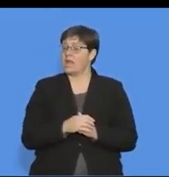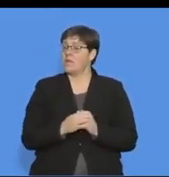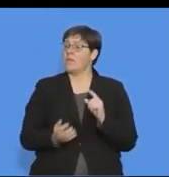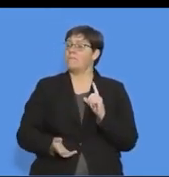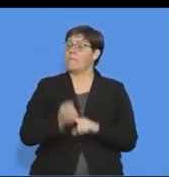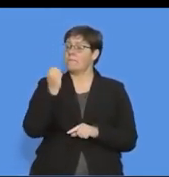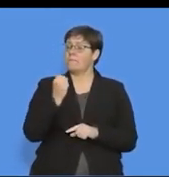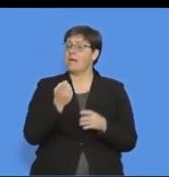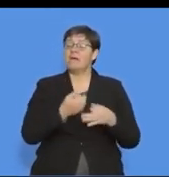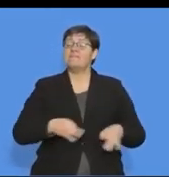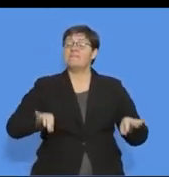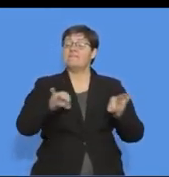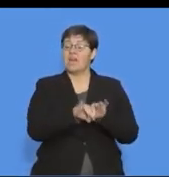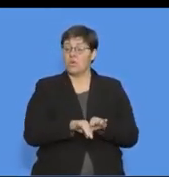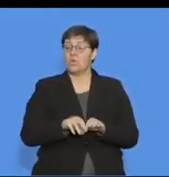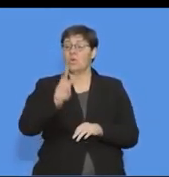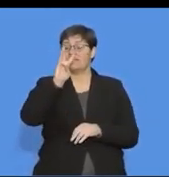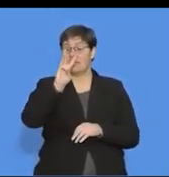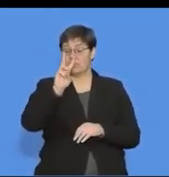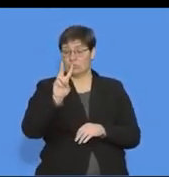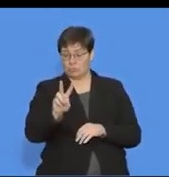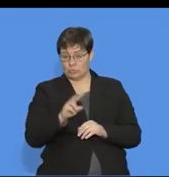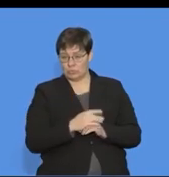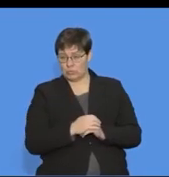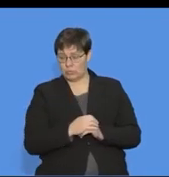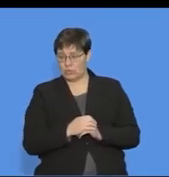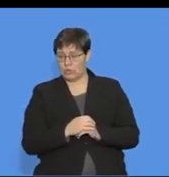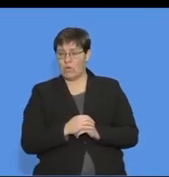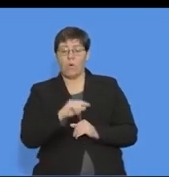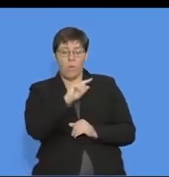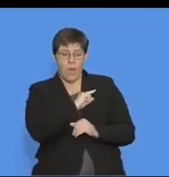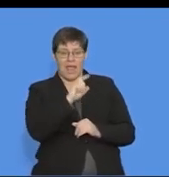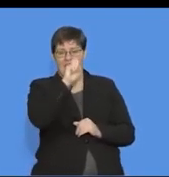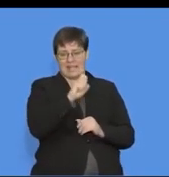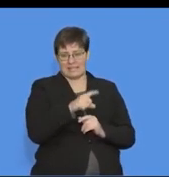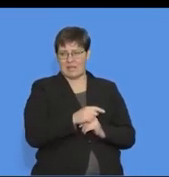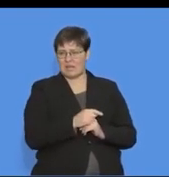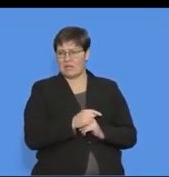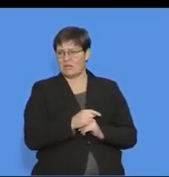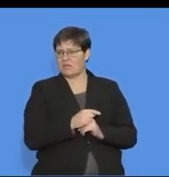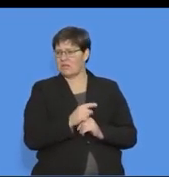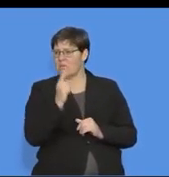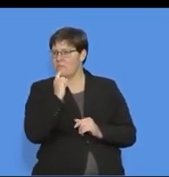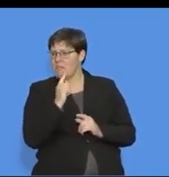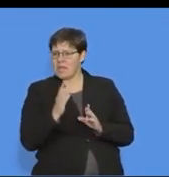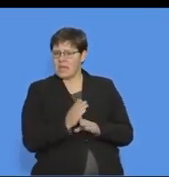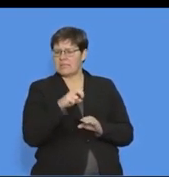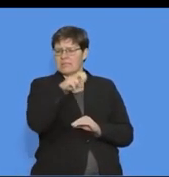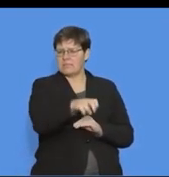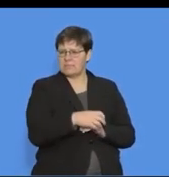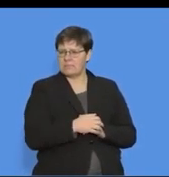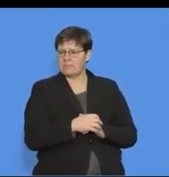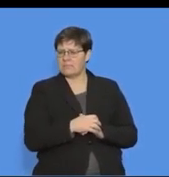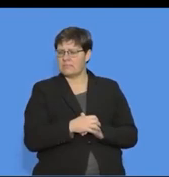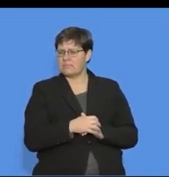find the value of W2 in terms of x, which I think we might have skipped.